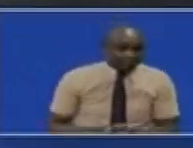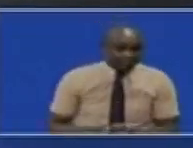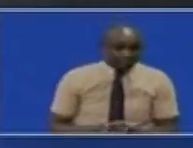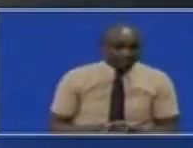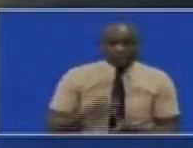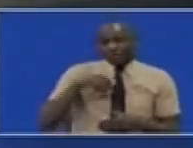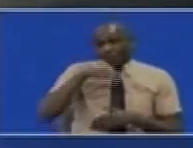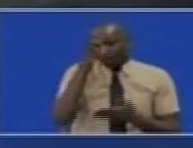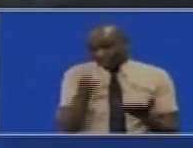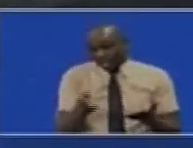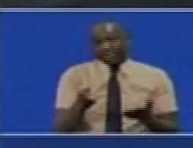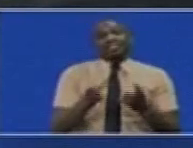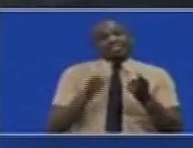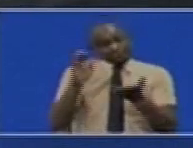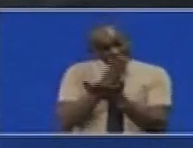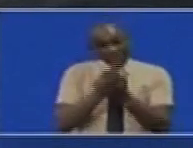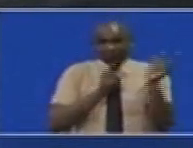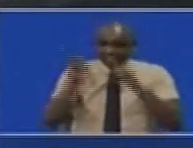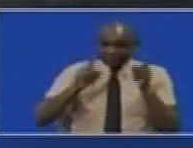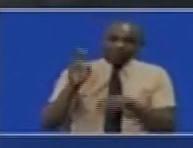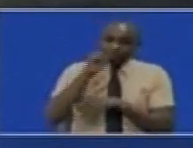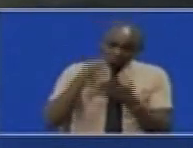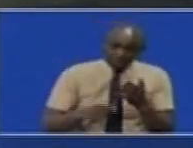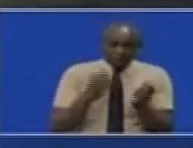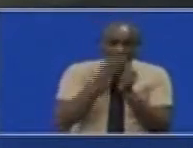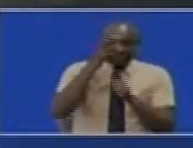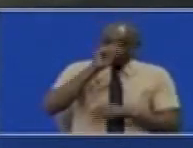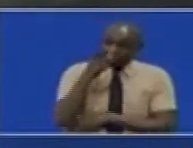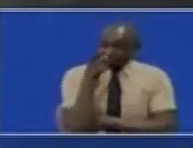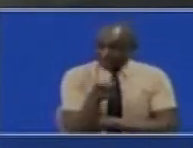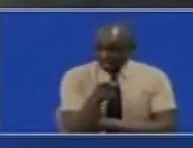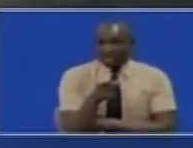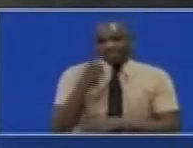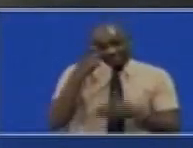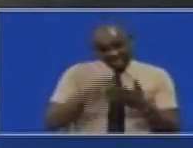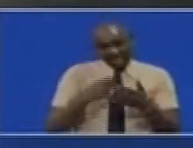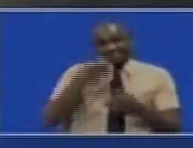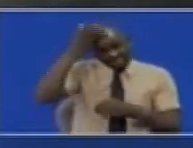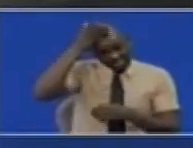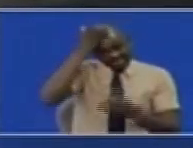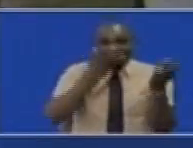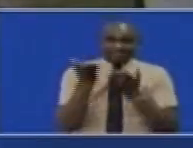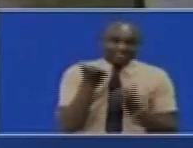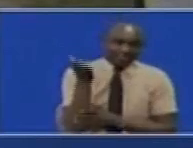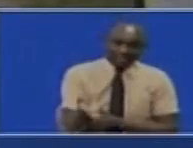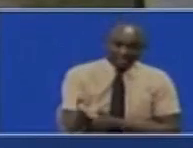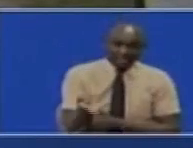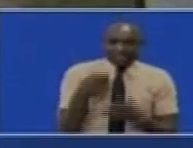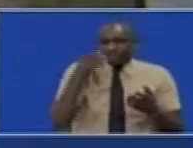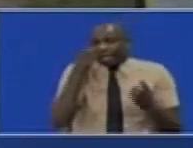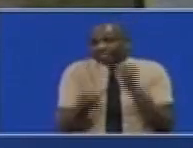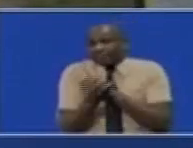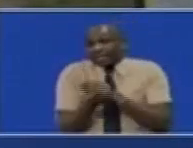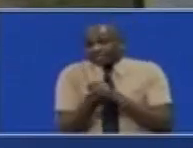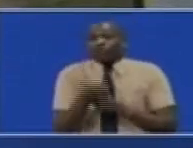Further, the Department of Transport is accused of spending some 14 million shillings on taxi services. However, no explanation